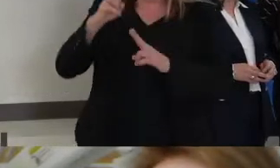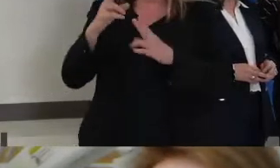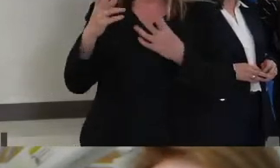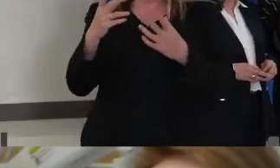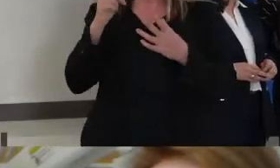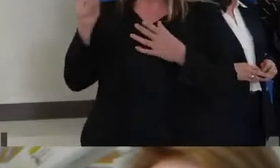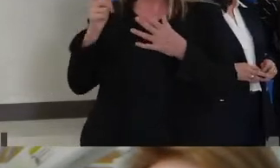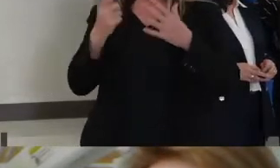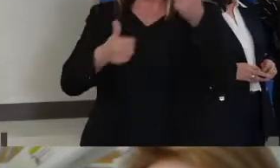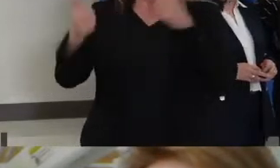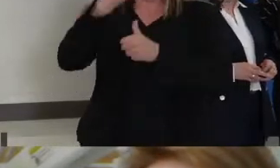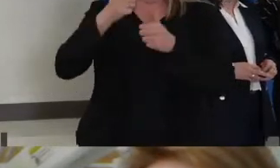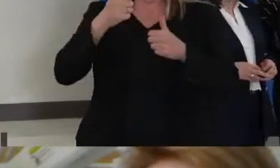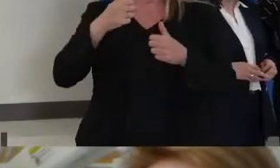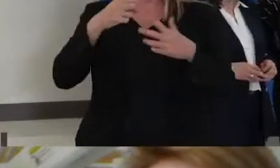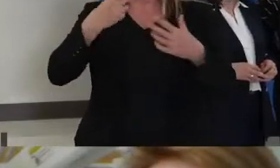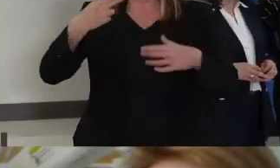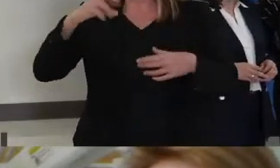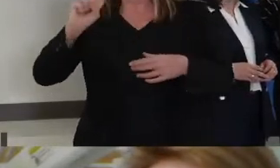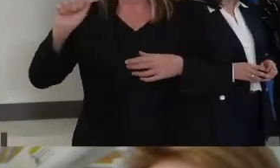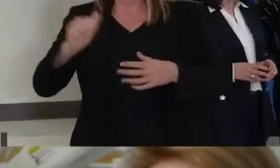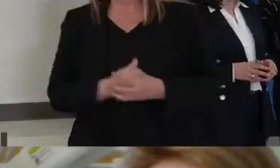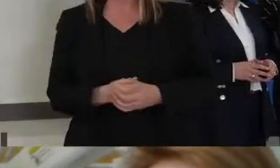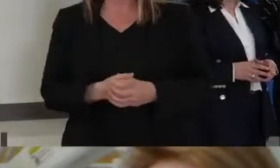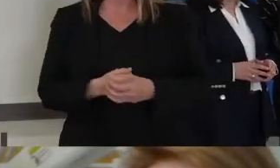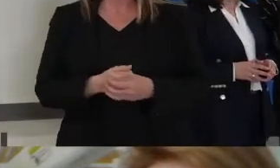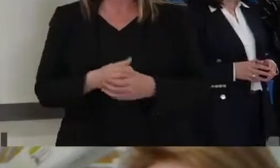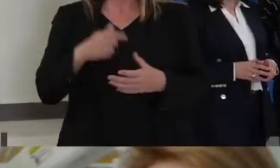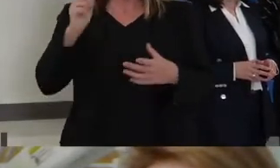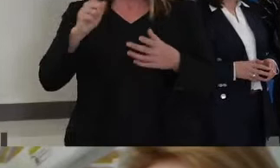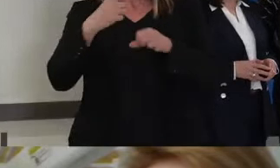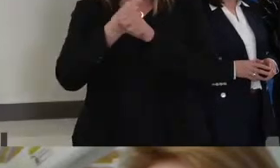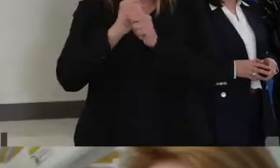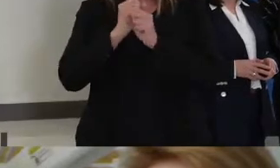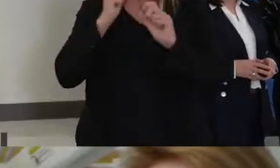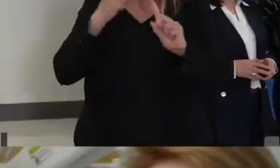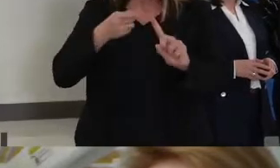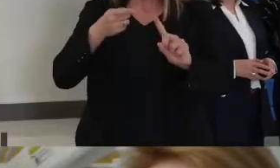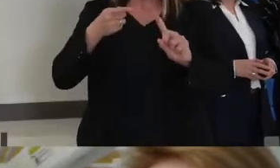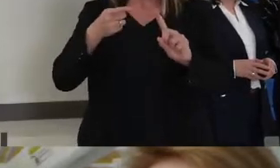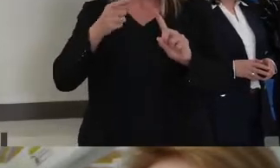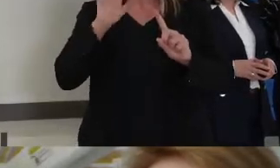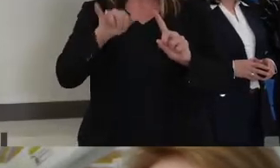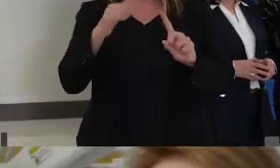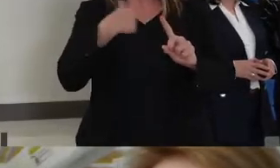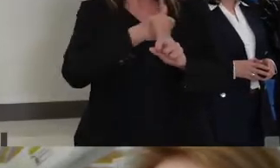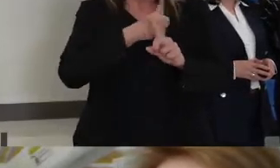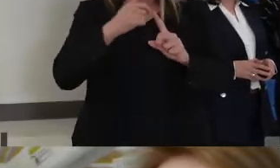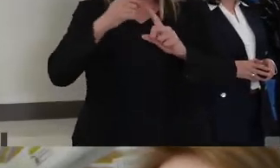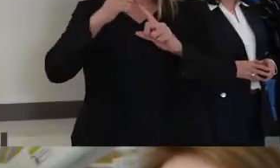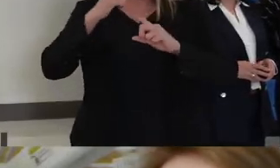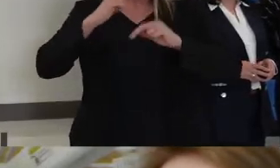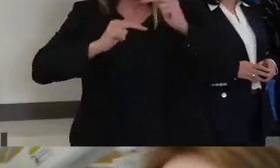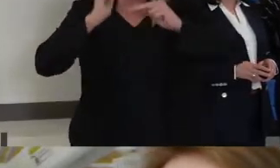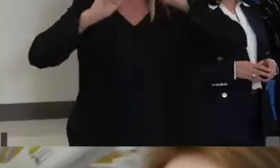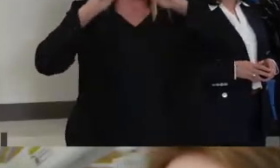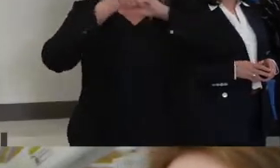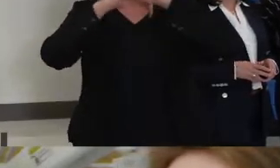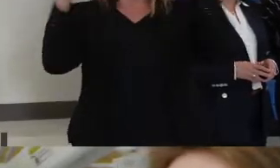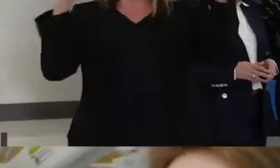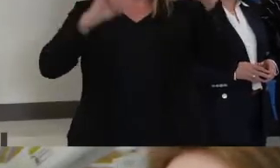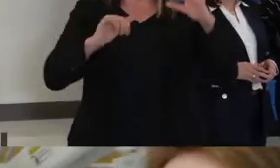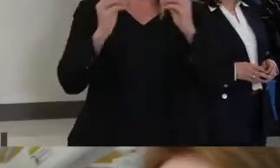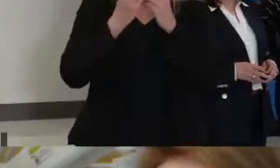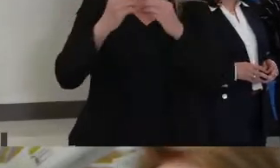of the Health and Human Service Agency. He's been making this point that we have been building out a vision that's much more